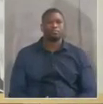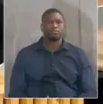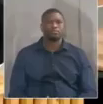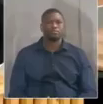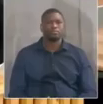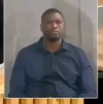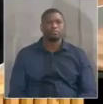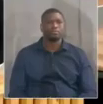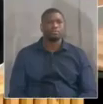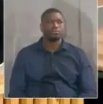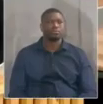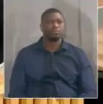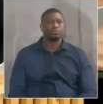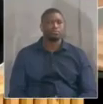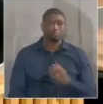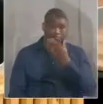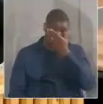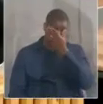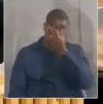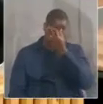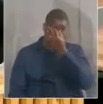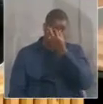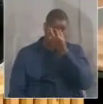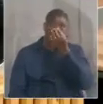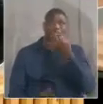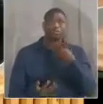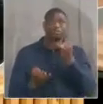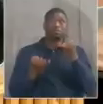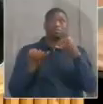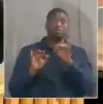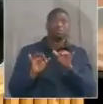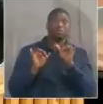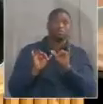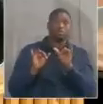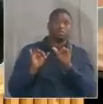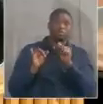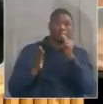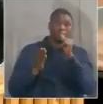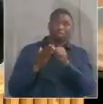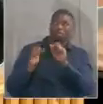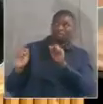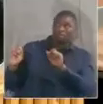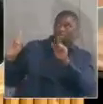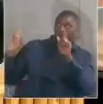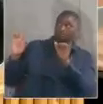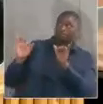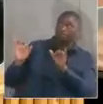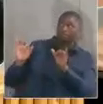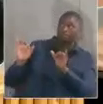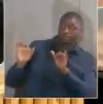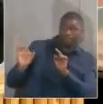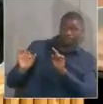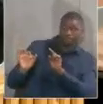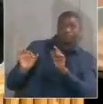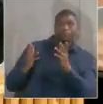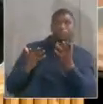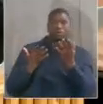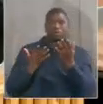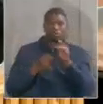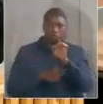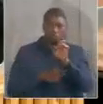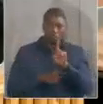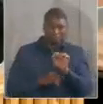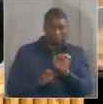And while we're trying to find that, would this question also be